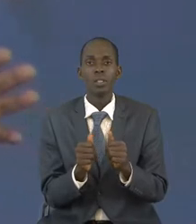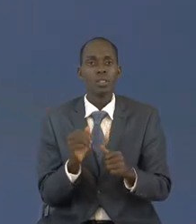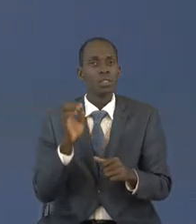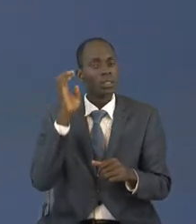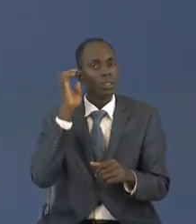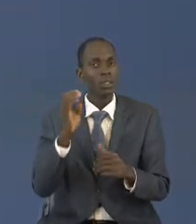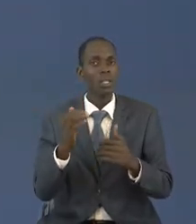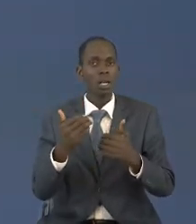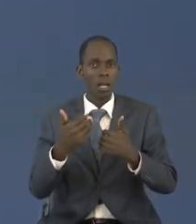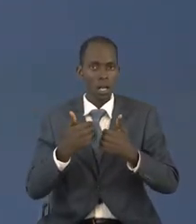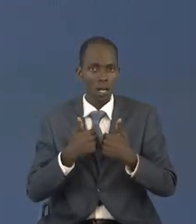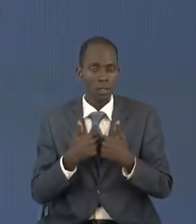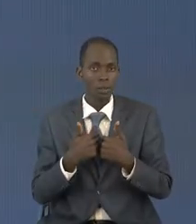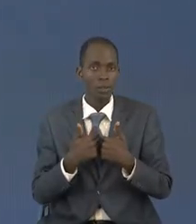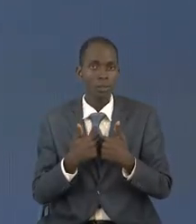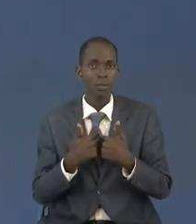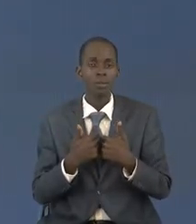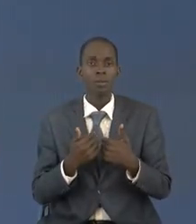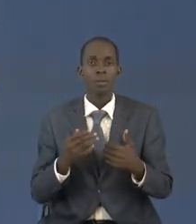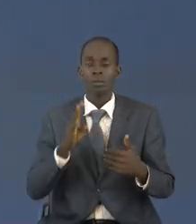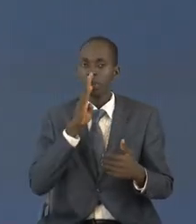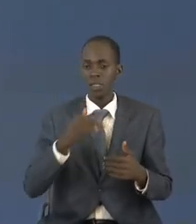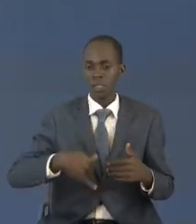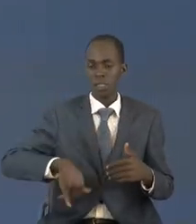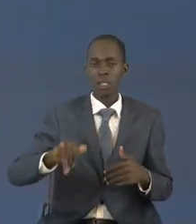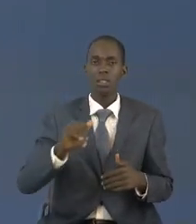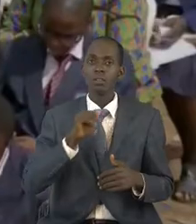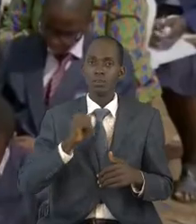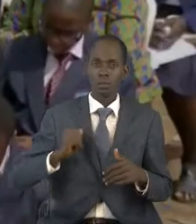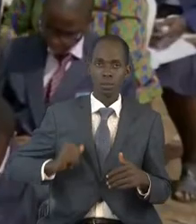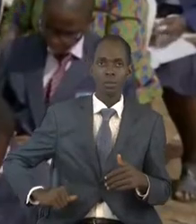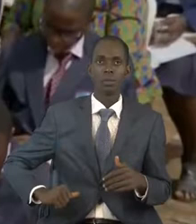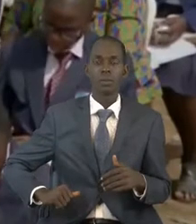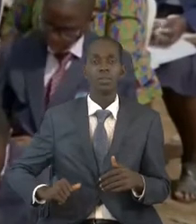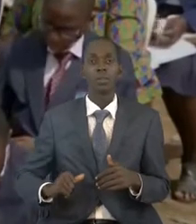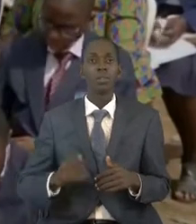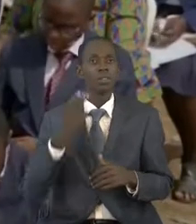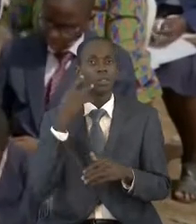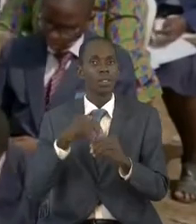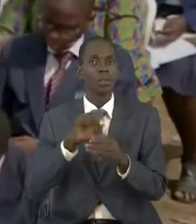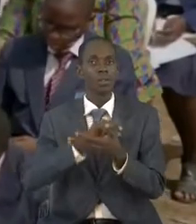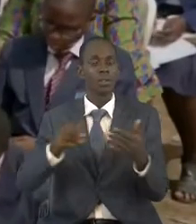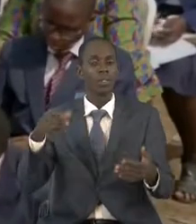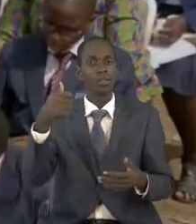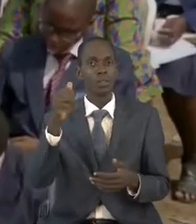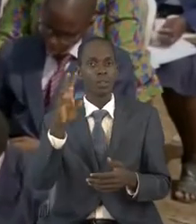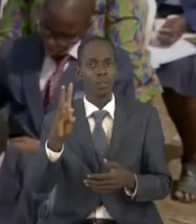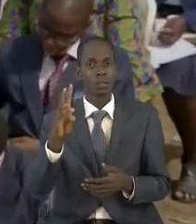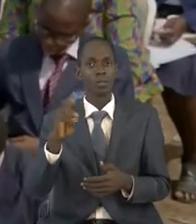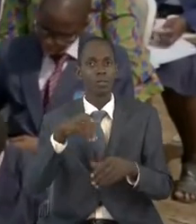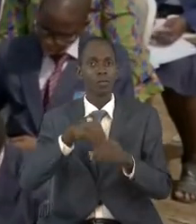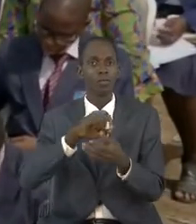been yet uncircumcised. Look at verse 16. In verse 16, it tells us, it